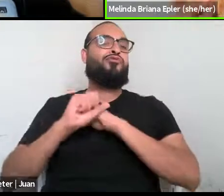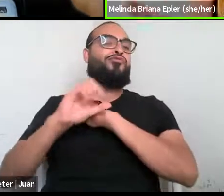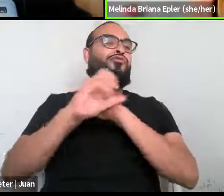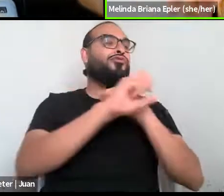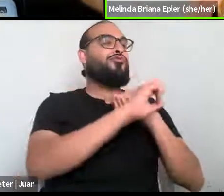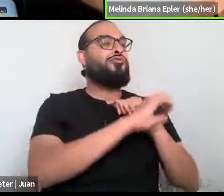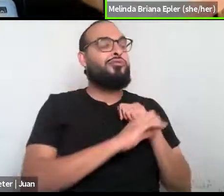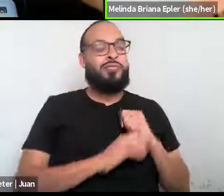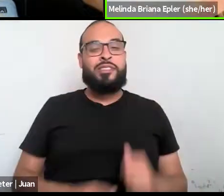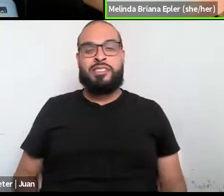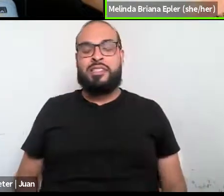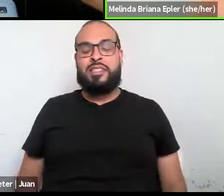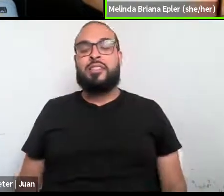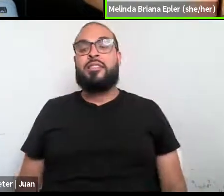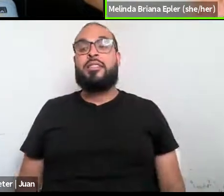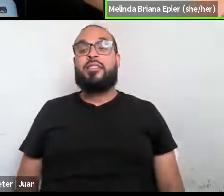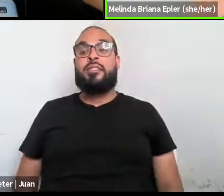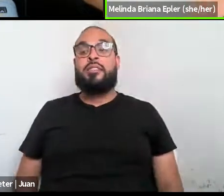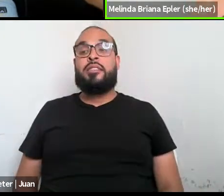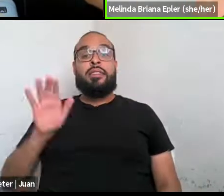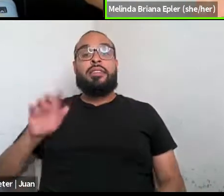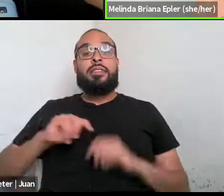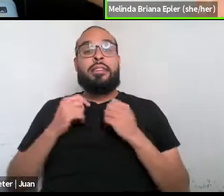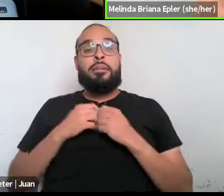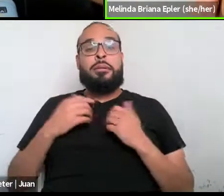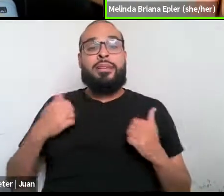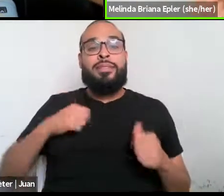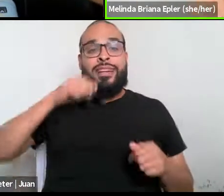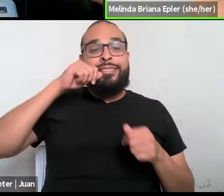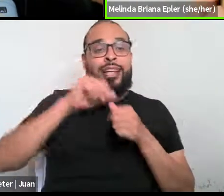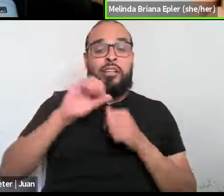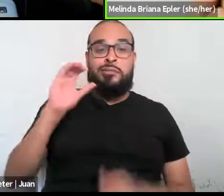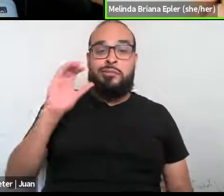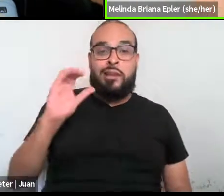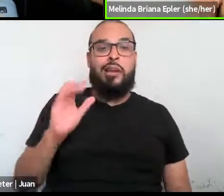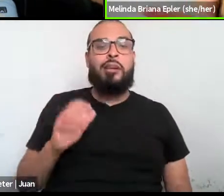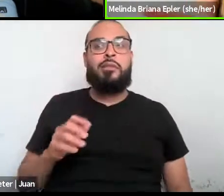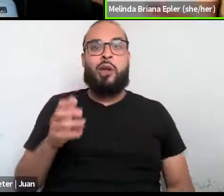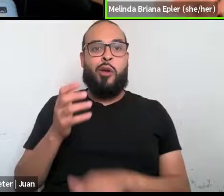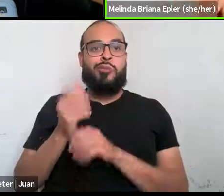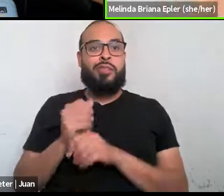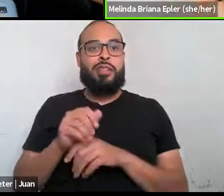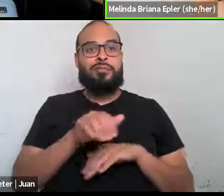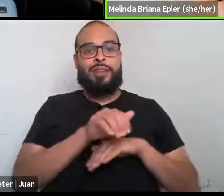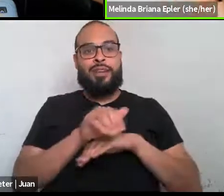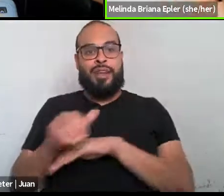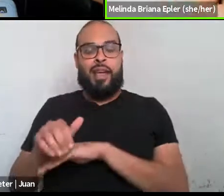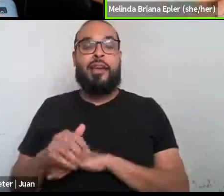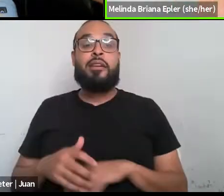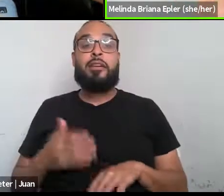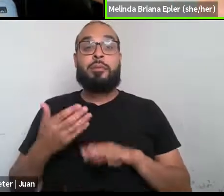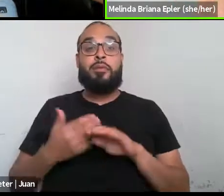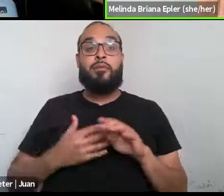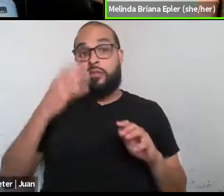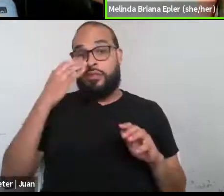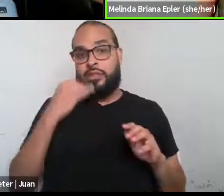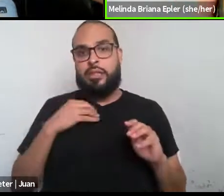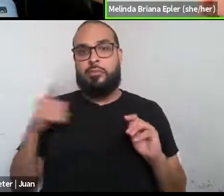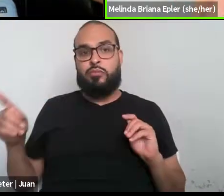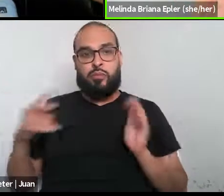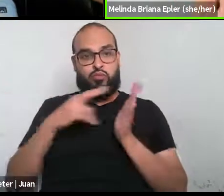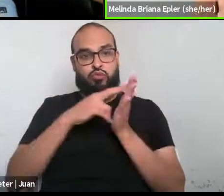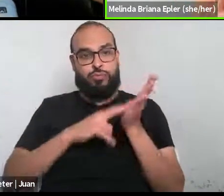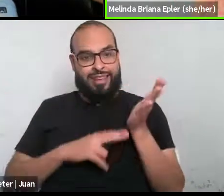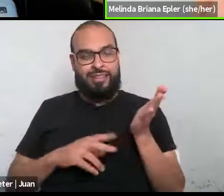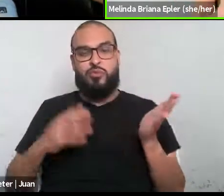a handful of letters that they received, and each night before he went to bed, he read those letters, those individual